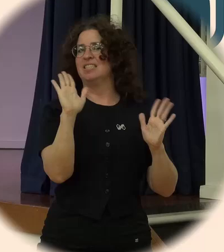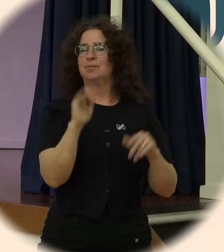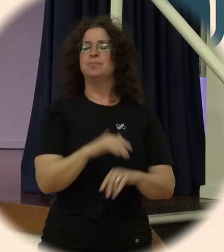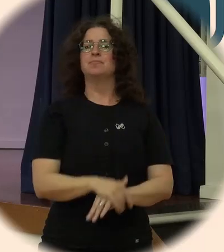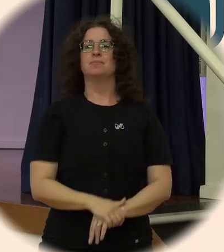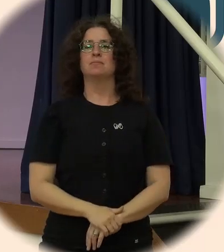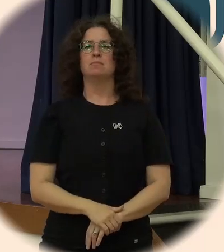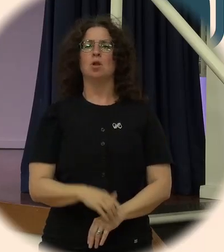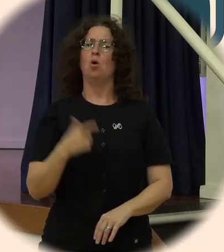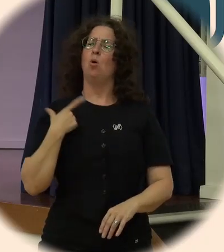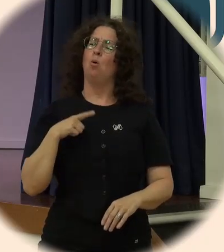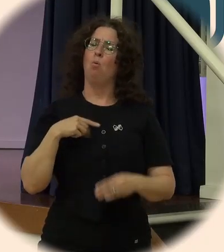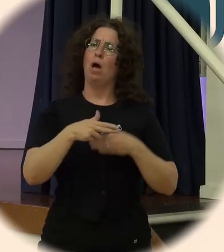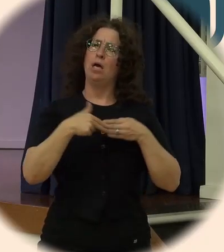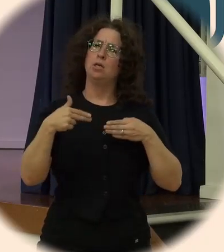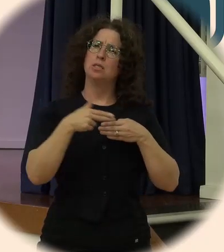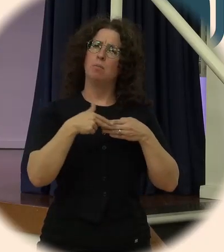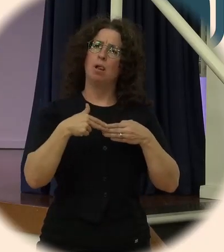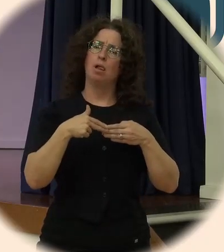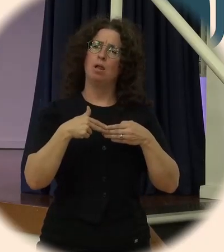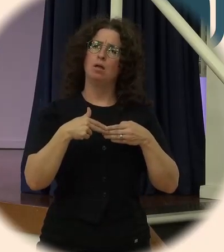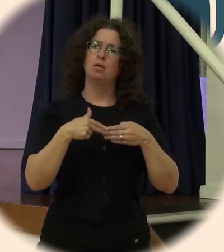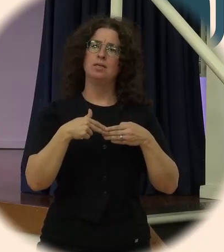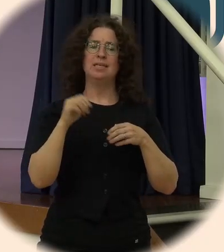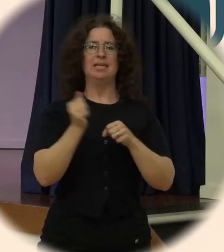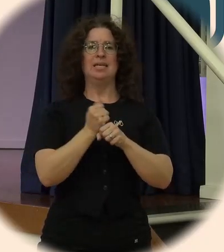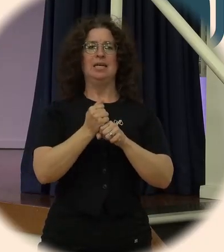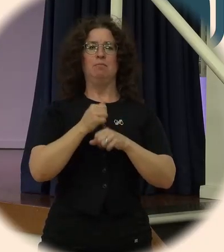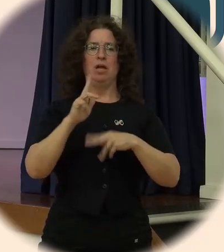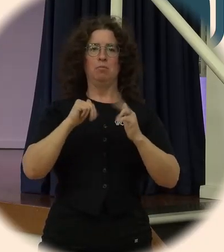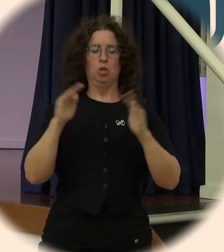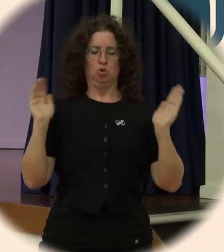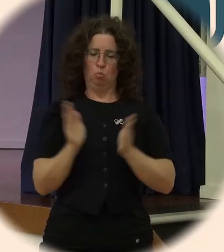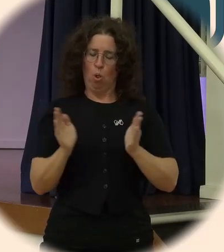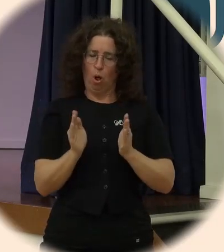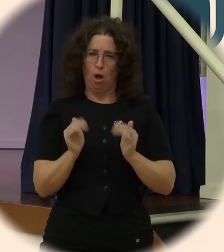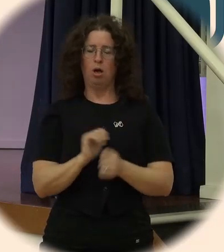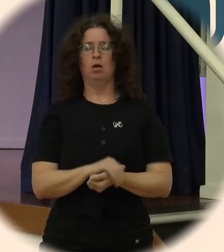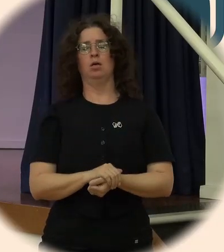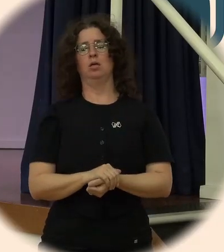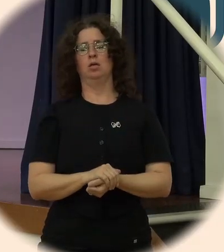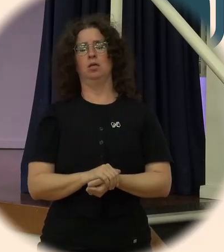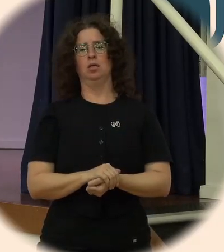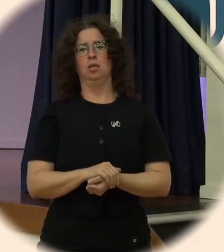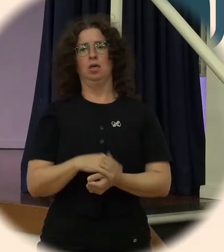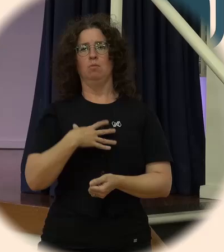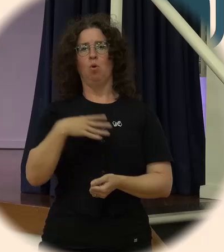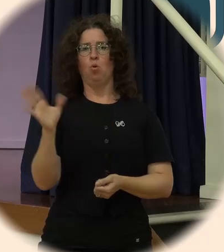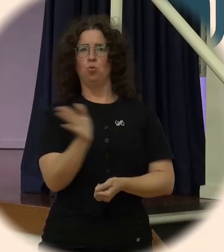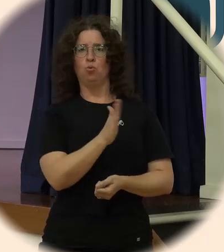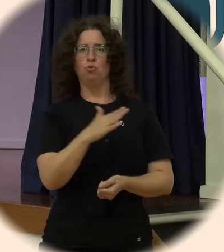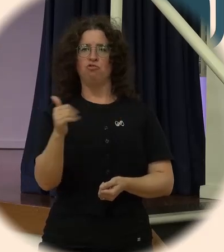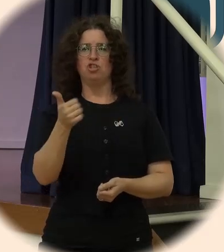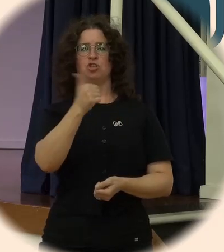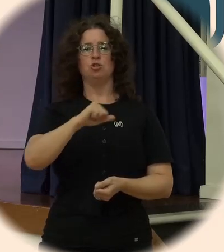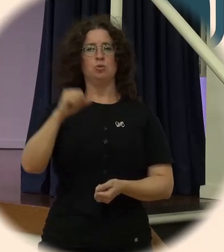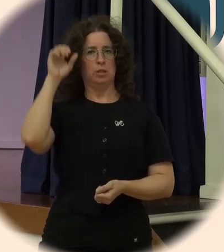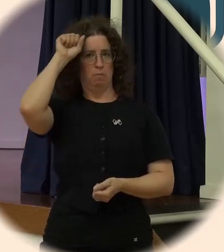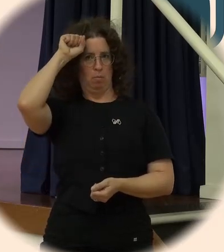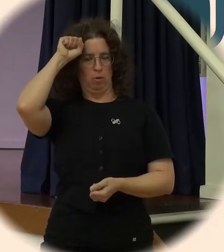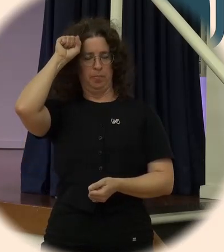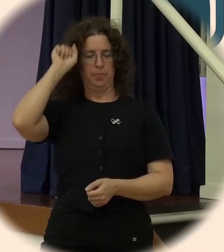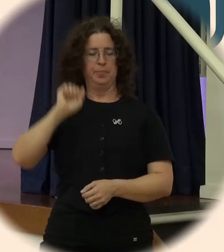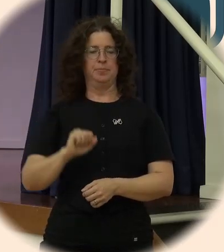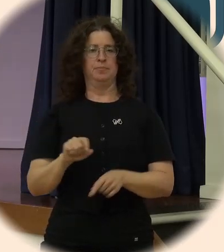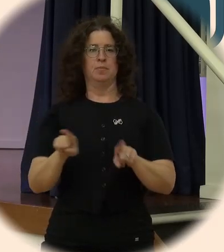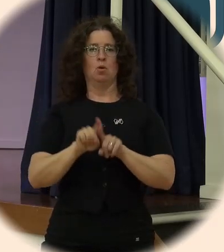Why use addressables? They help you create smaller builds, roll out faster updates, and make more efficient use of memory. You can